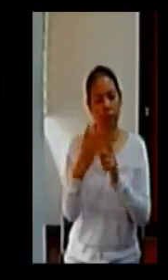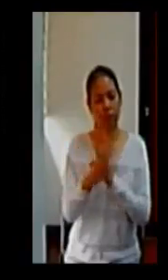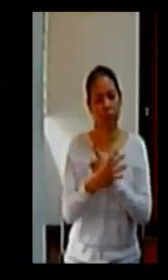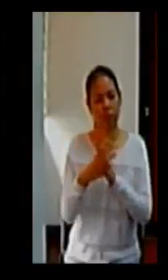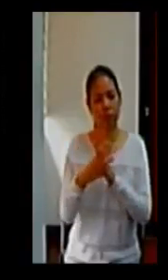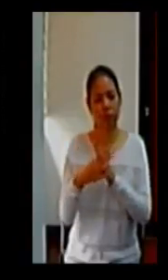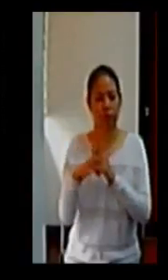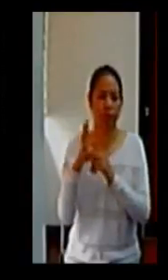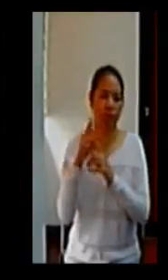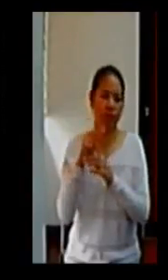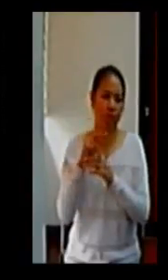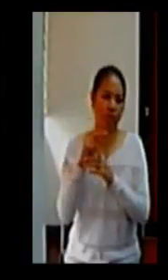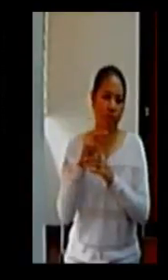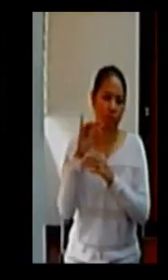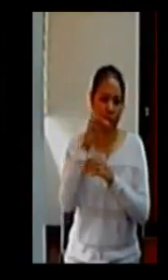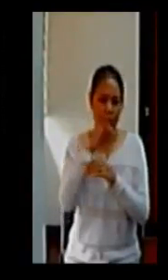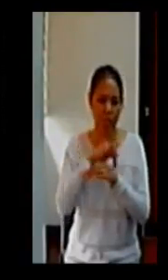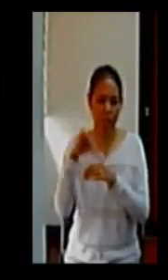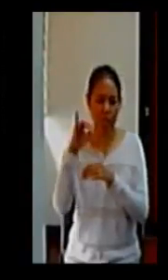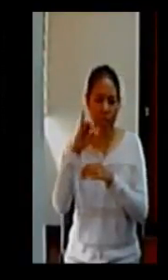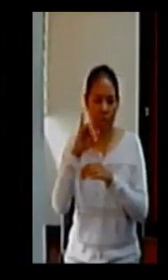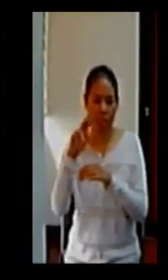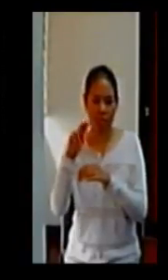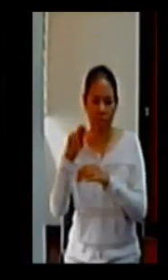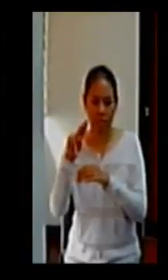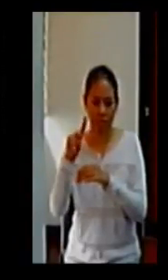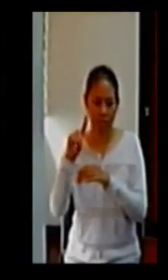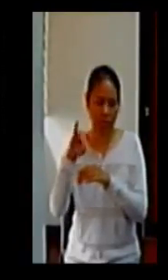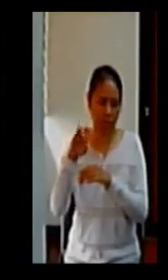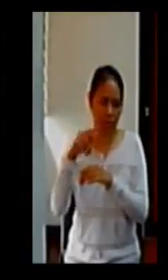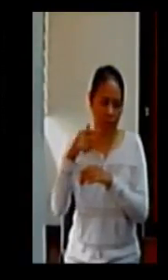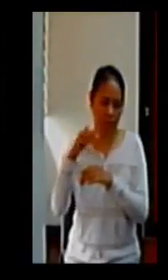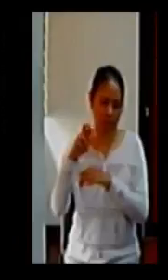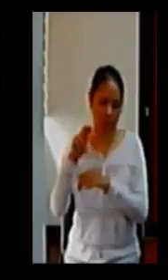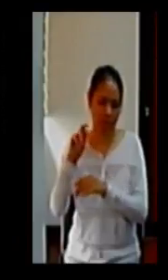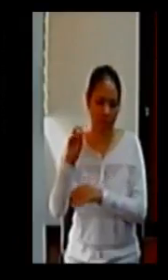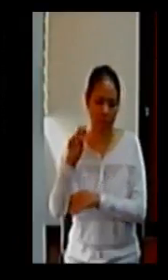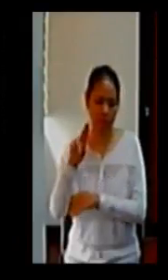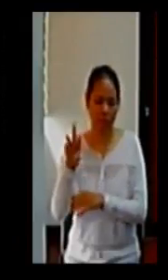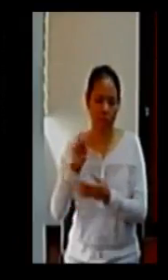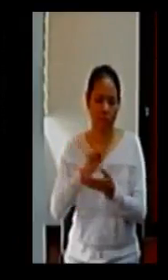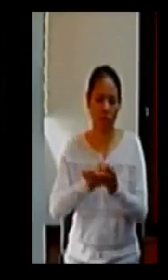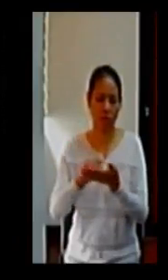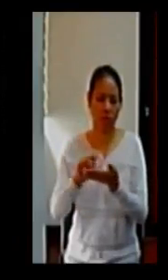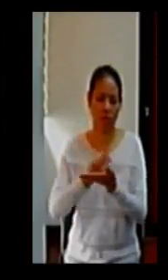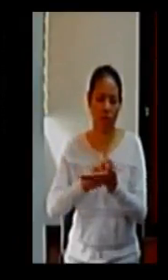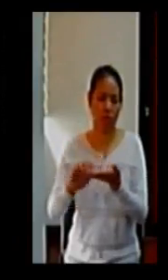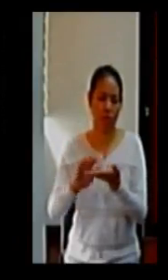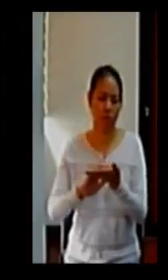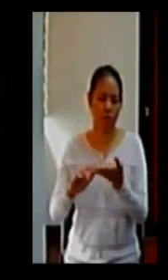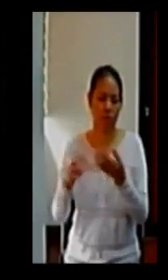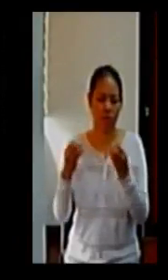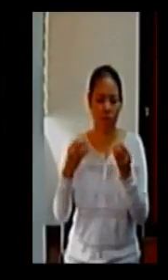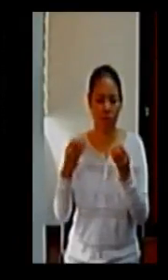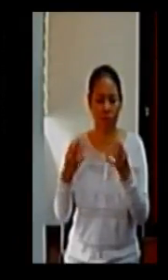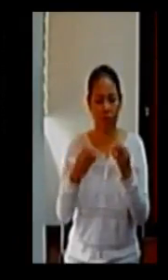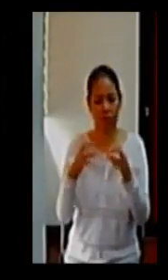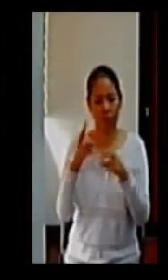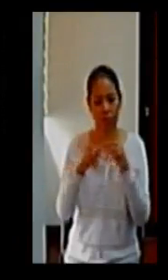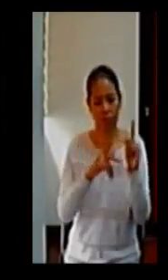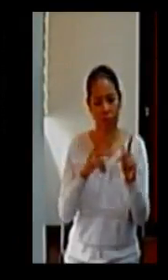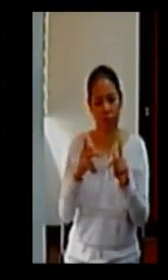indigenous practice, to see if in fact, because many of our other commissioners have are wondering, is it as a